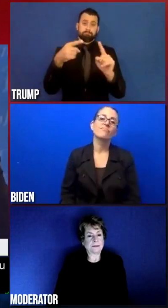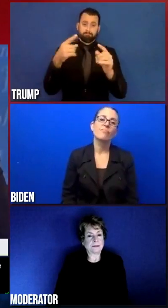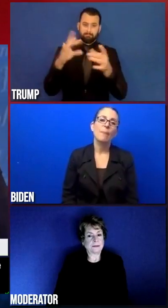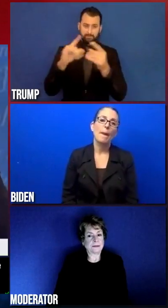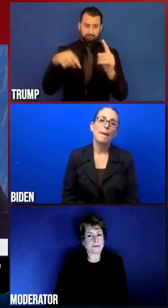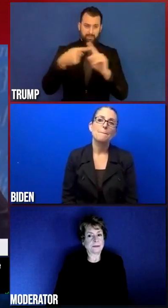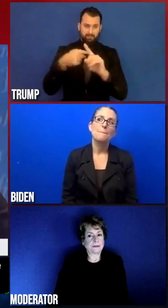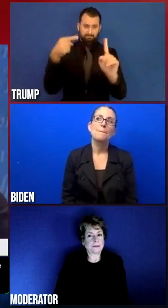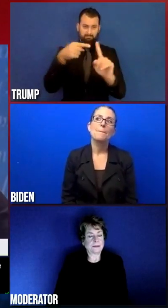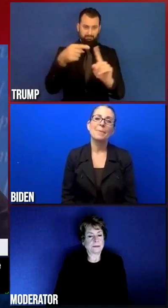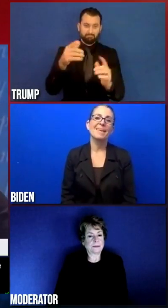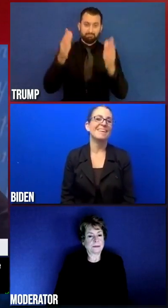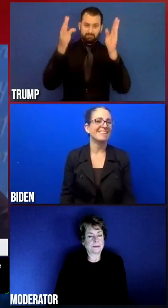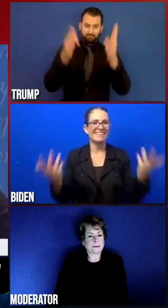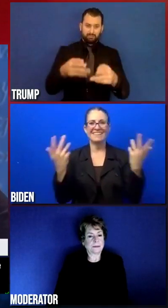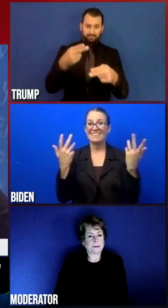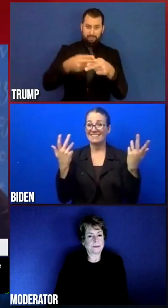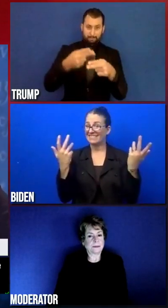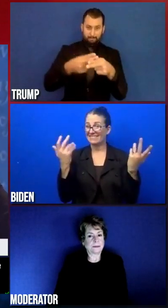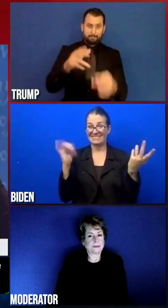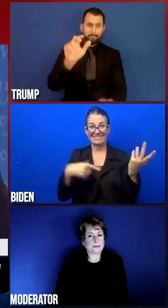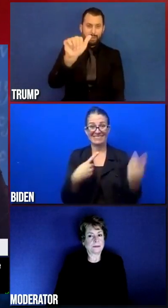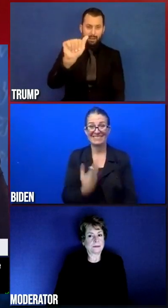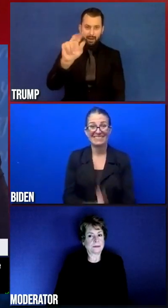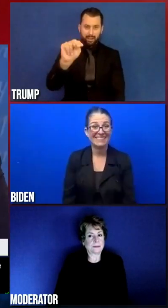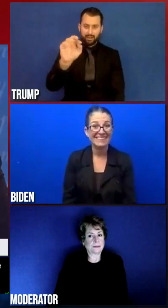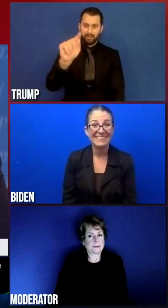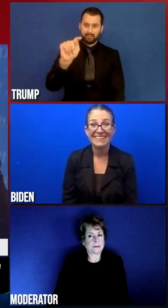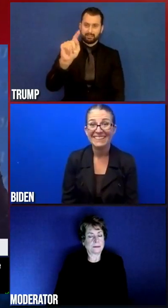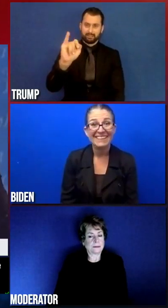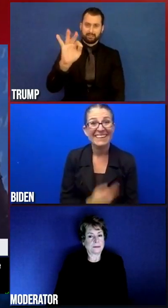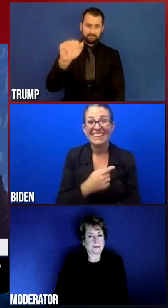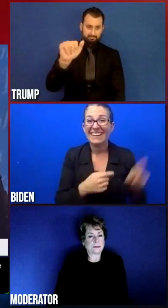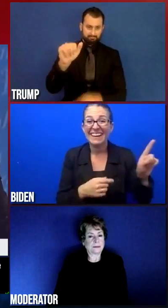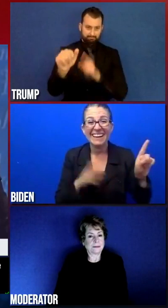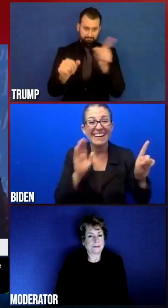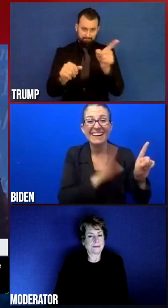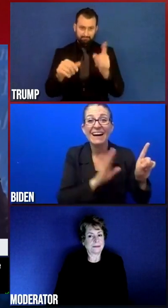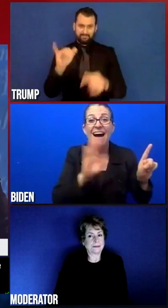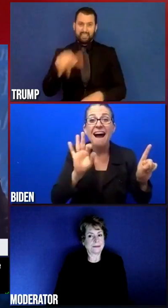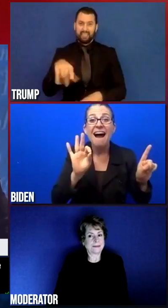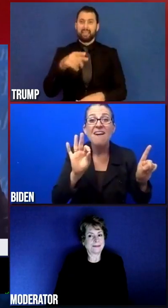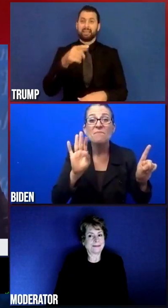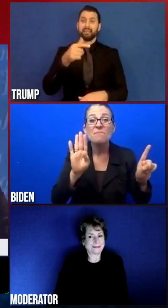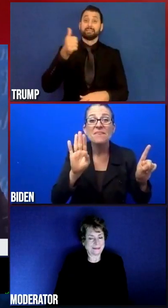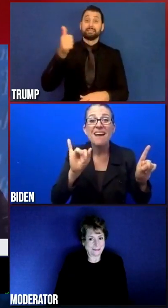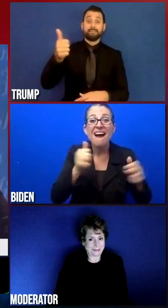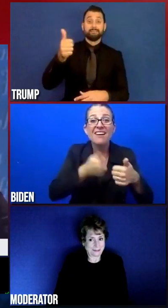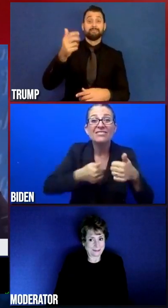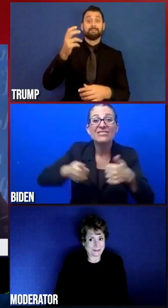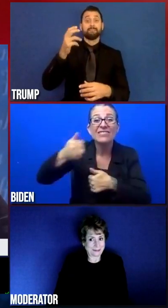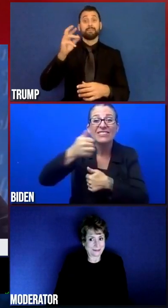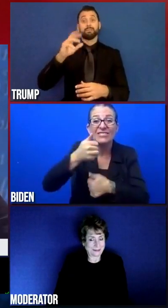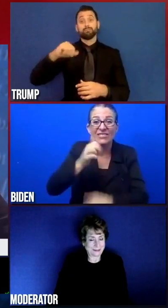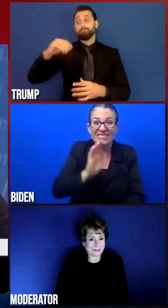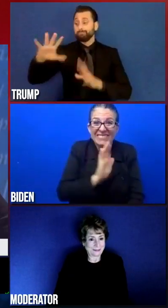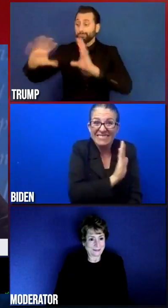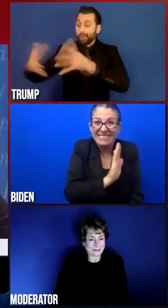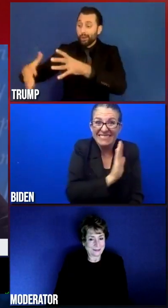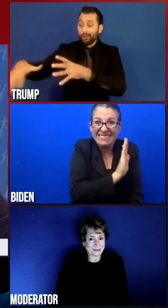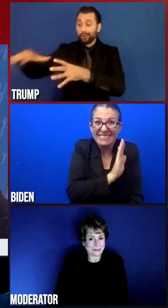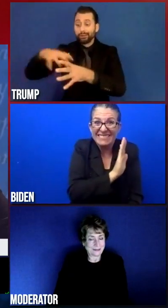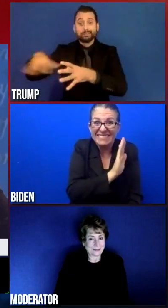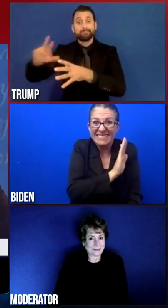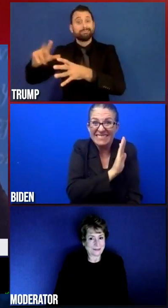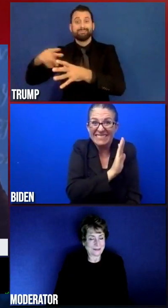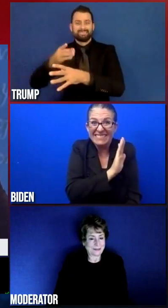right-wing problem. This is a left-wing. FBI director This is a left-wing problem. White supremacists. Antifa's an idea, not an organization. Oh,